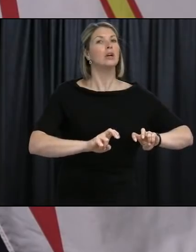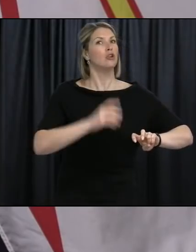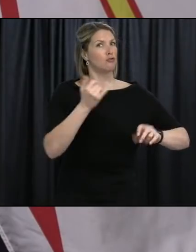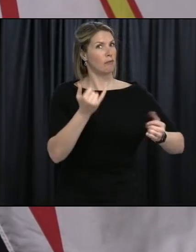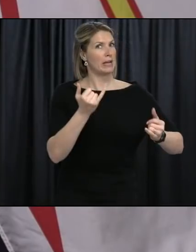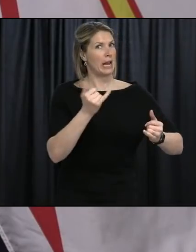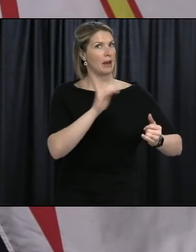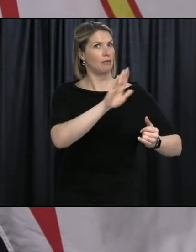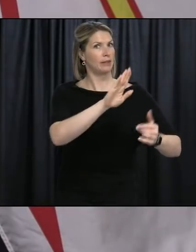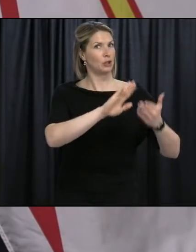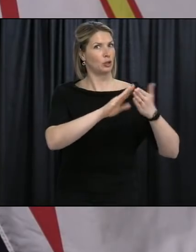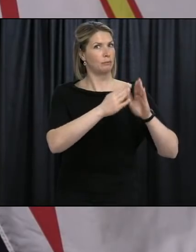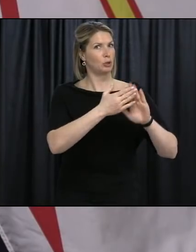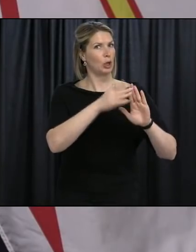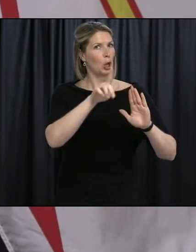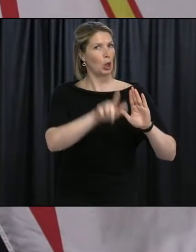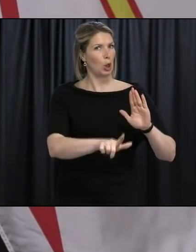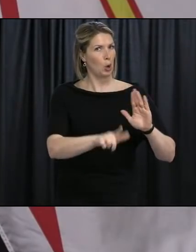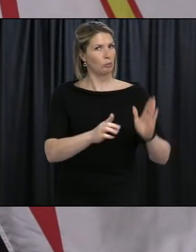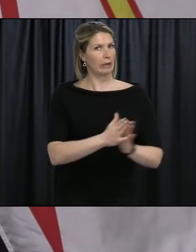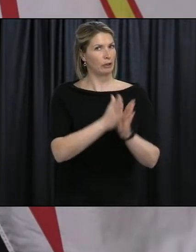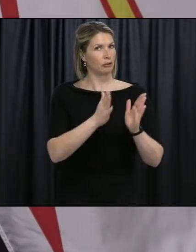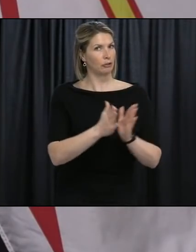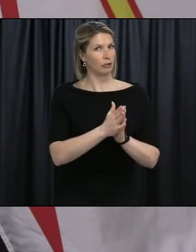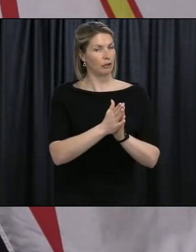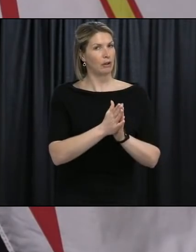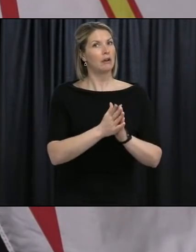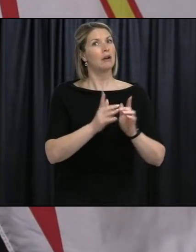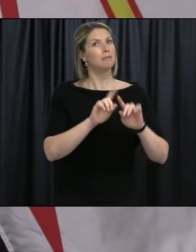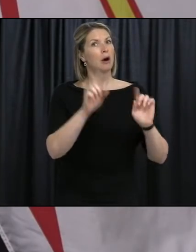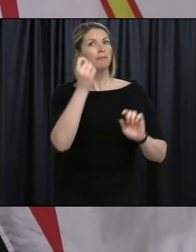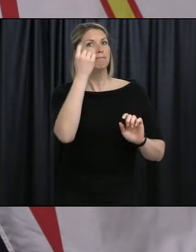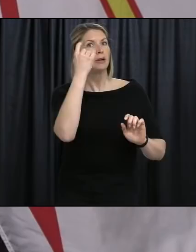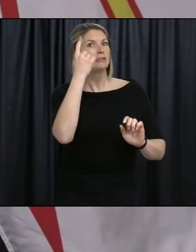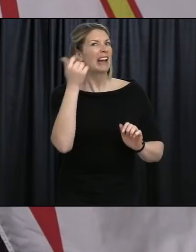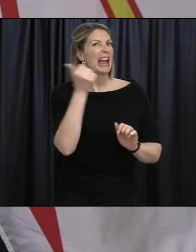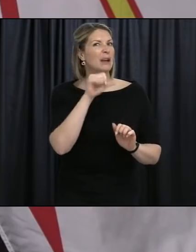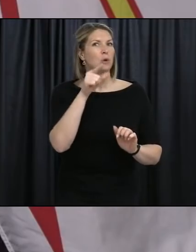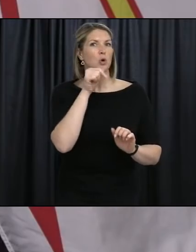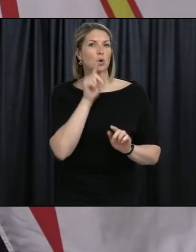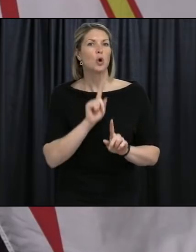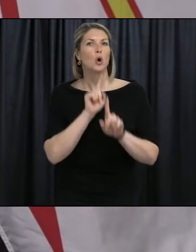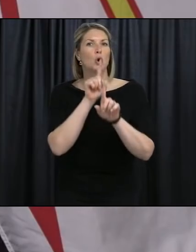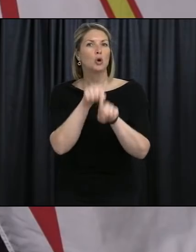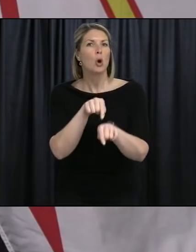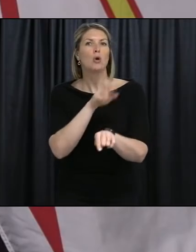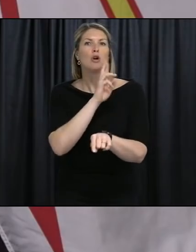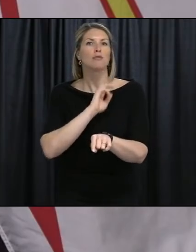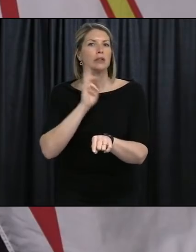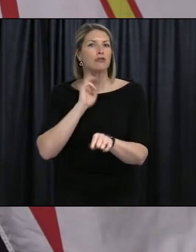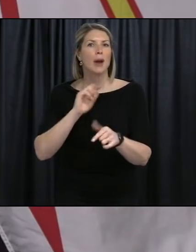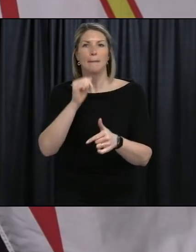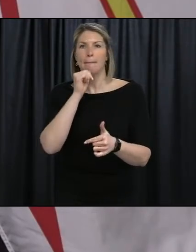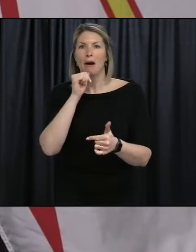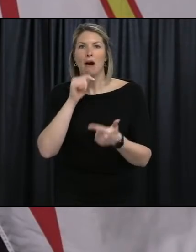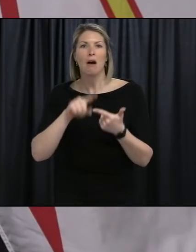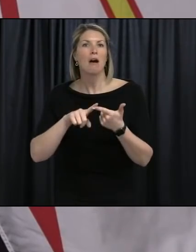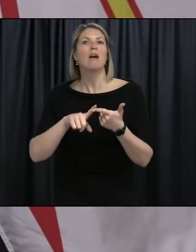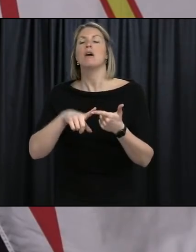low. We are, however, making testing available to anyone who visited restaurant and bar establishments in the Fairmont area between